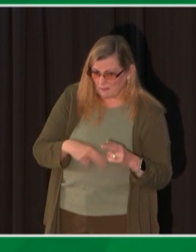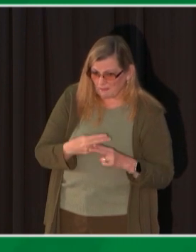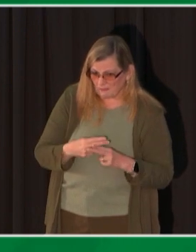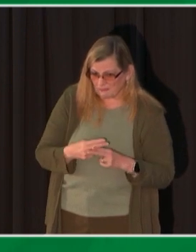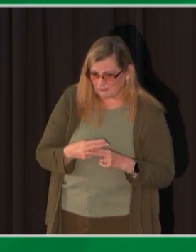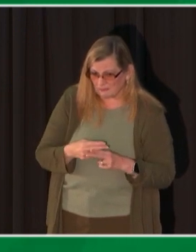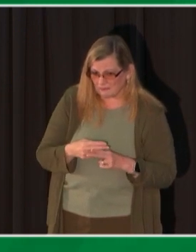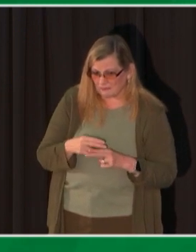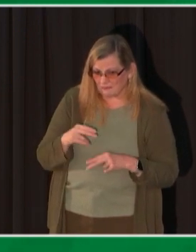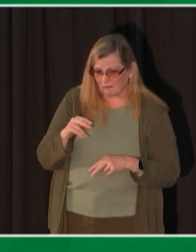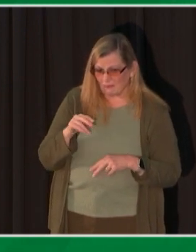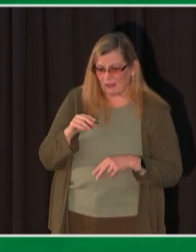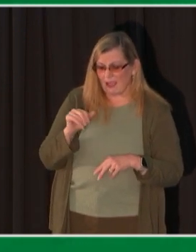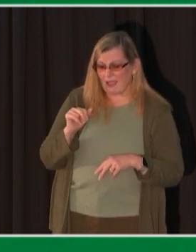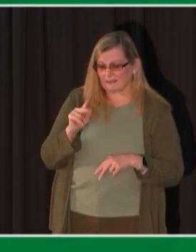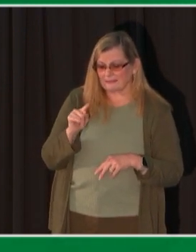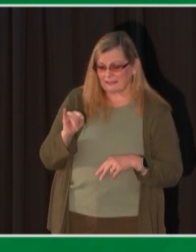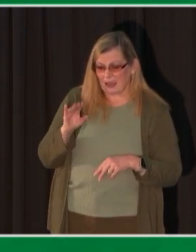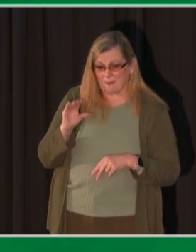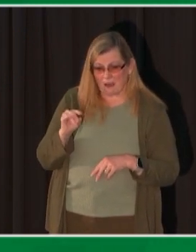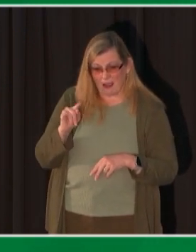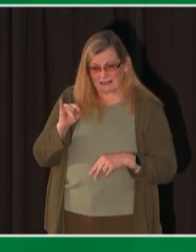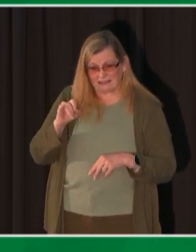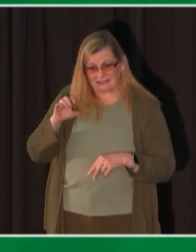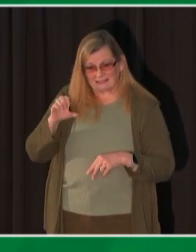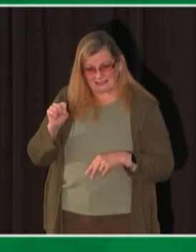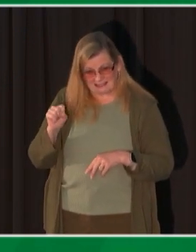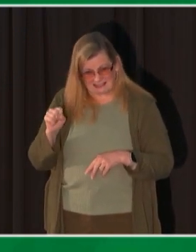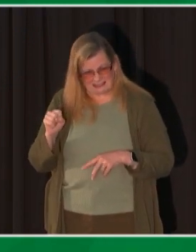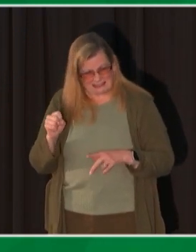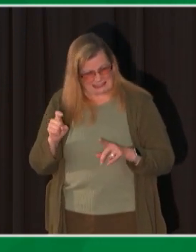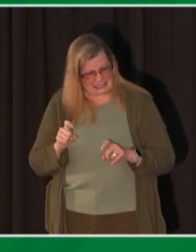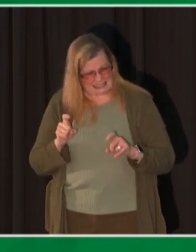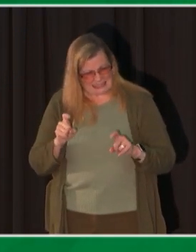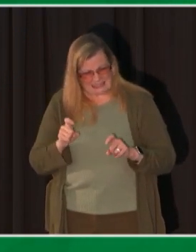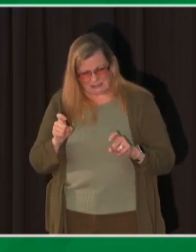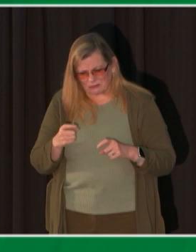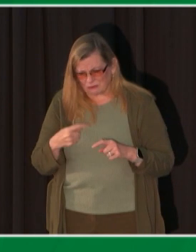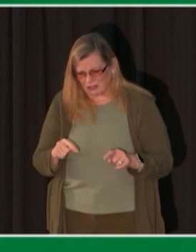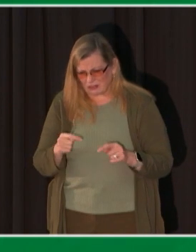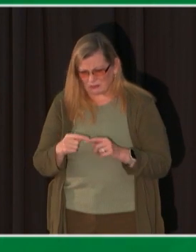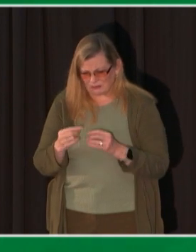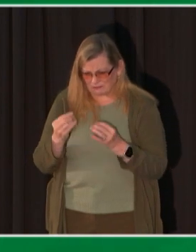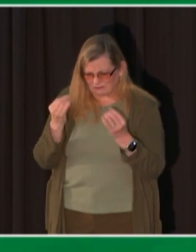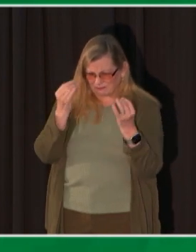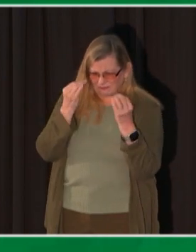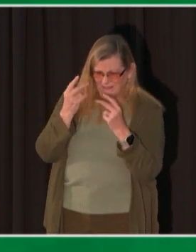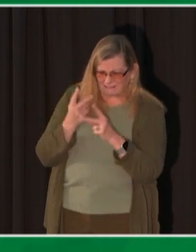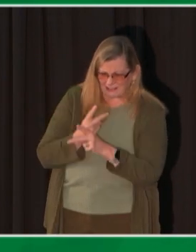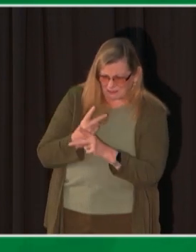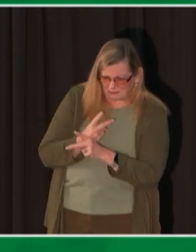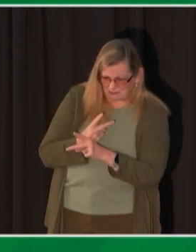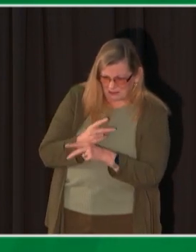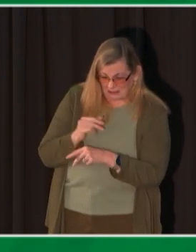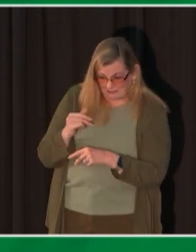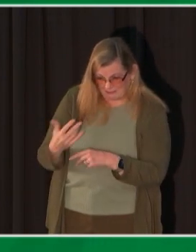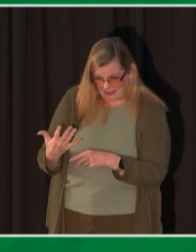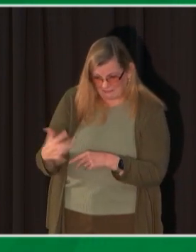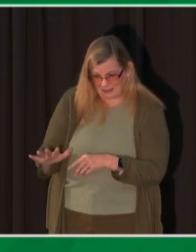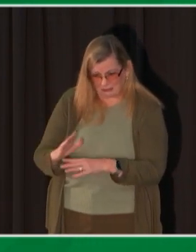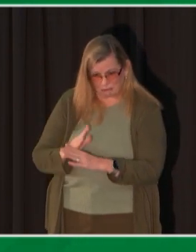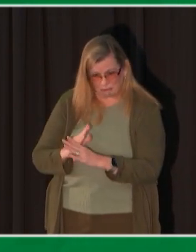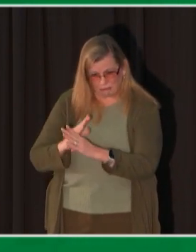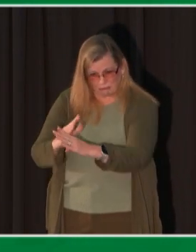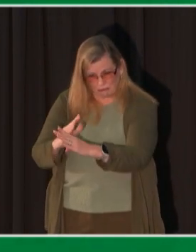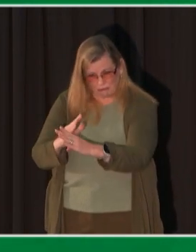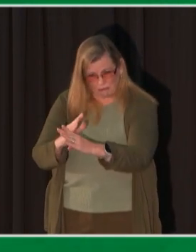still understanding what it means to be immune from infection or reinfection, but we do want to make sure that that availability of antibody